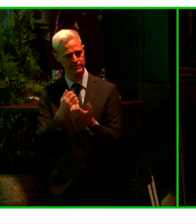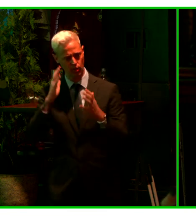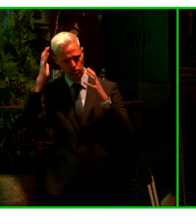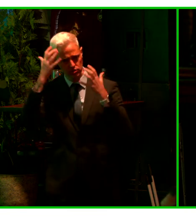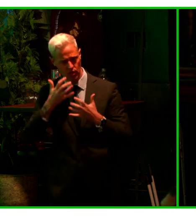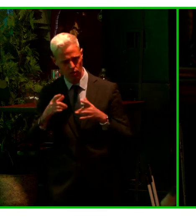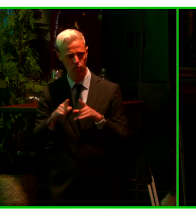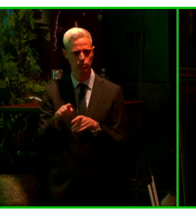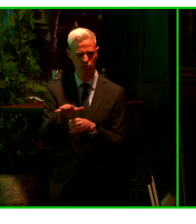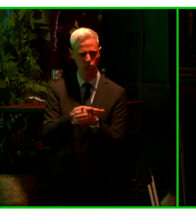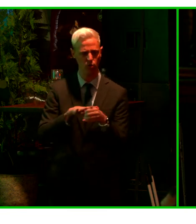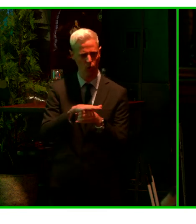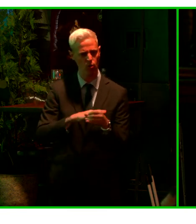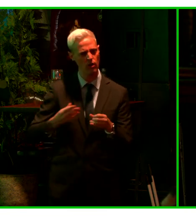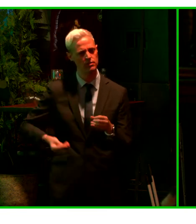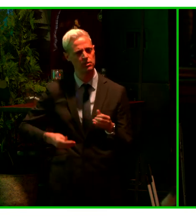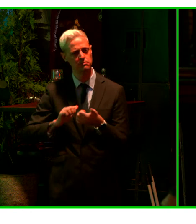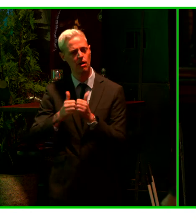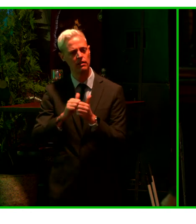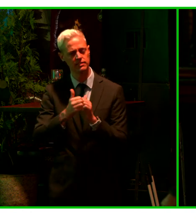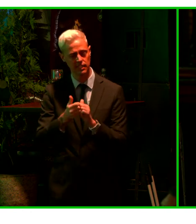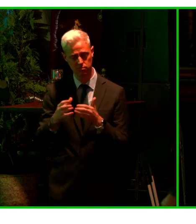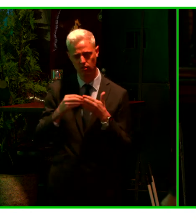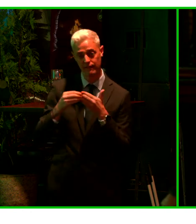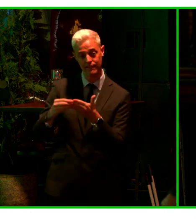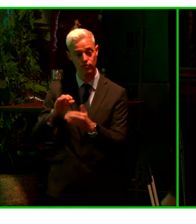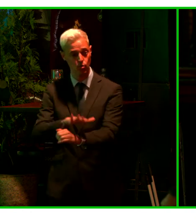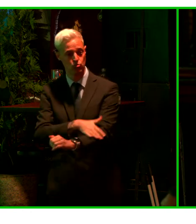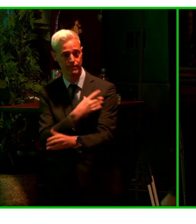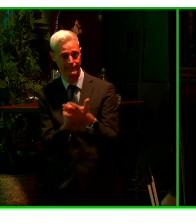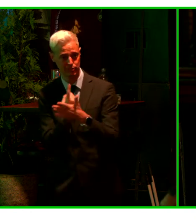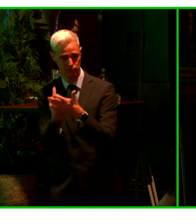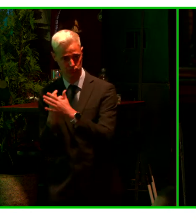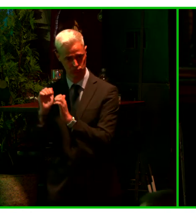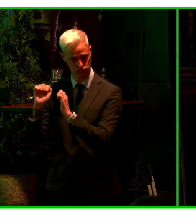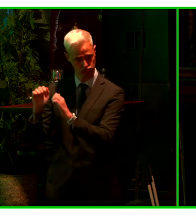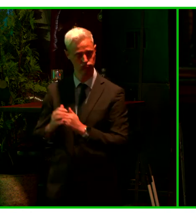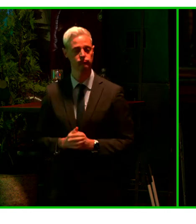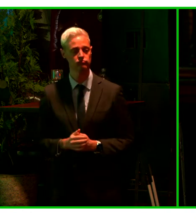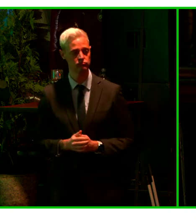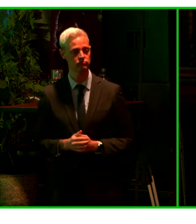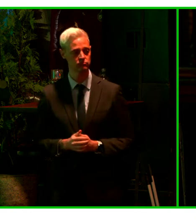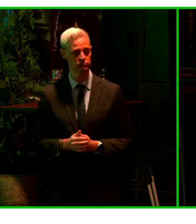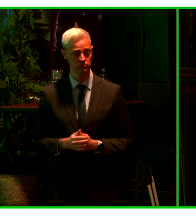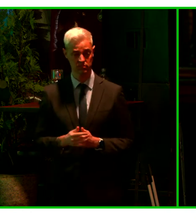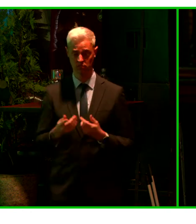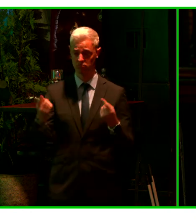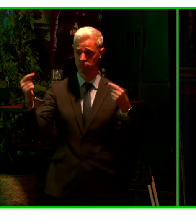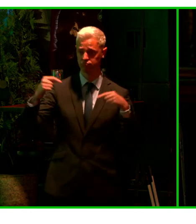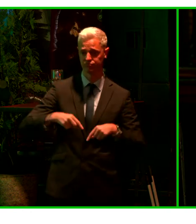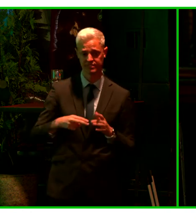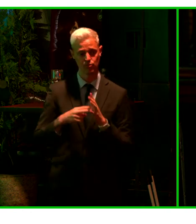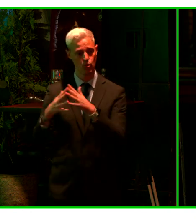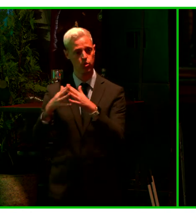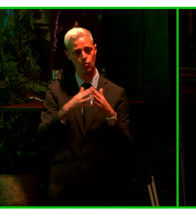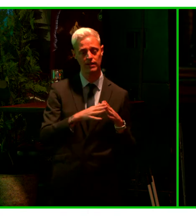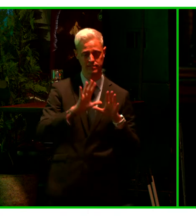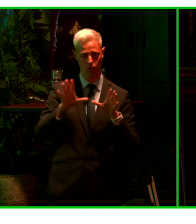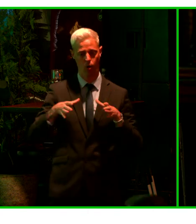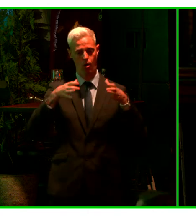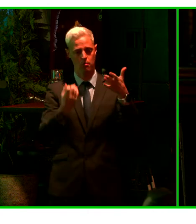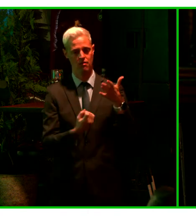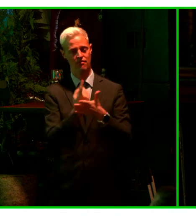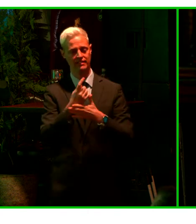Manchester Local Enterprise Partnership, where I'm leading on green issues. So welcome to our Northwest COP26 event, Power to the